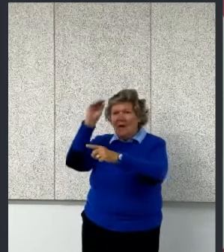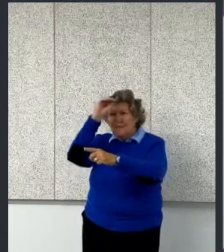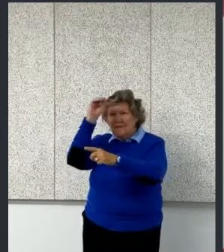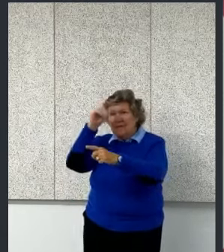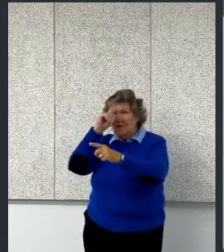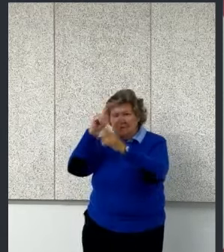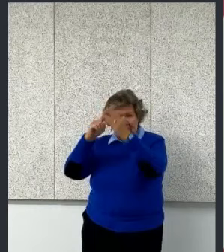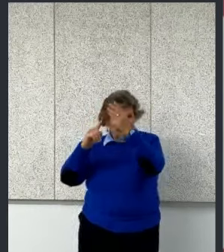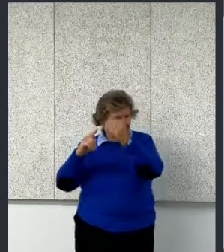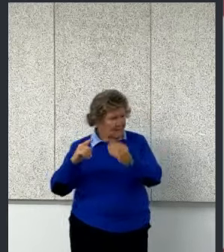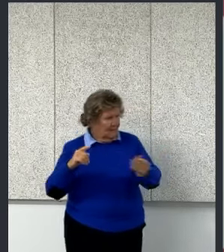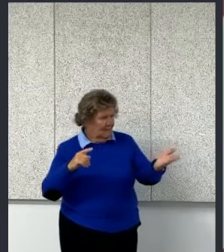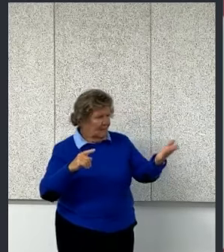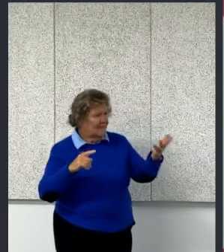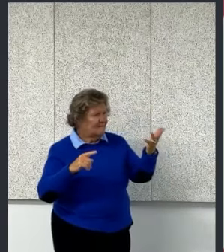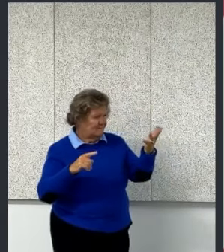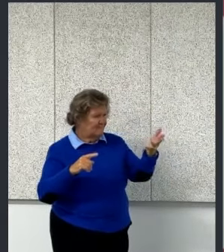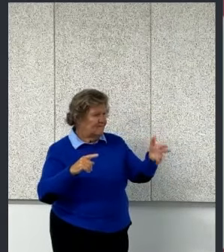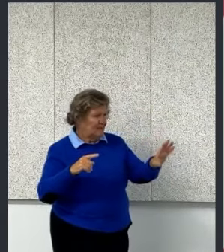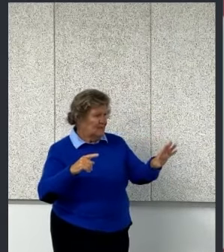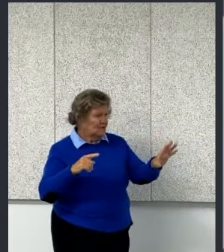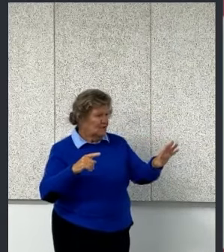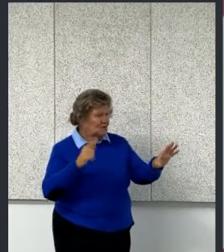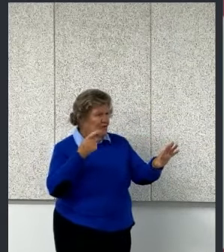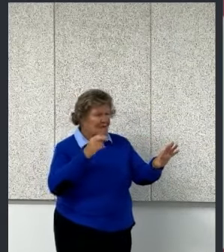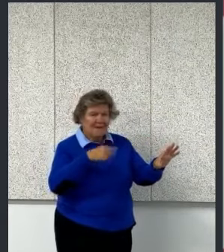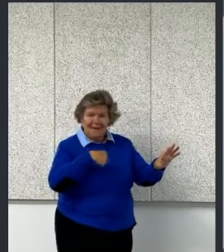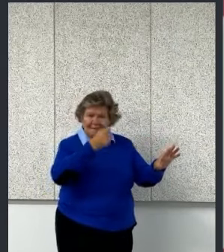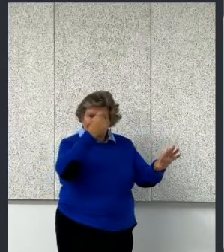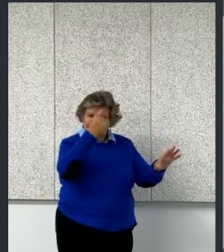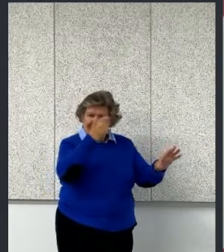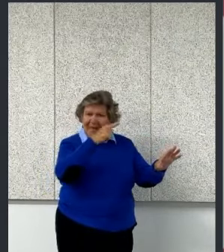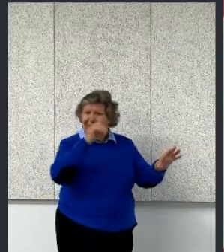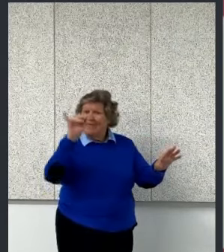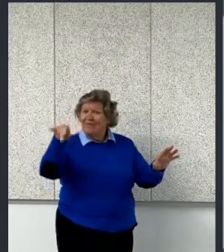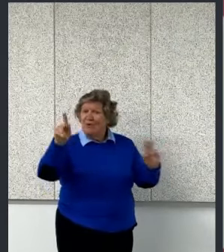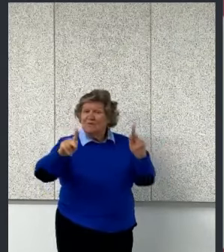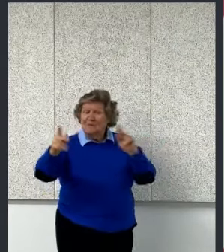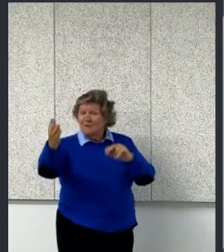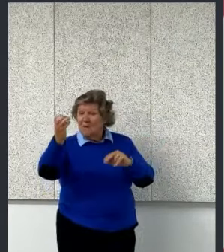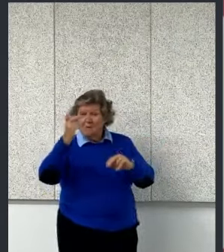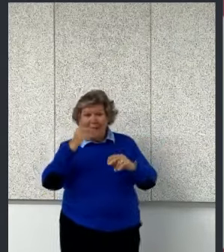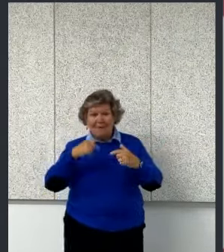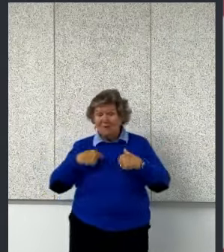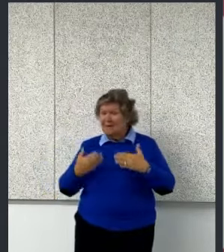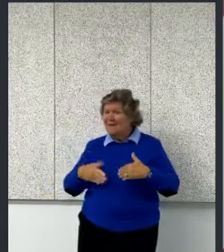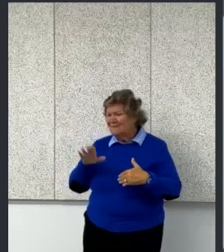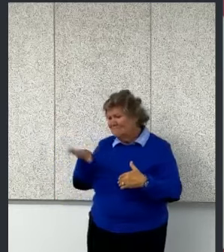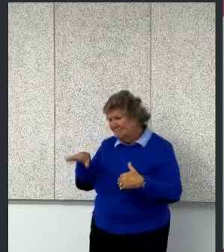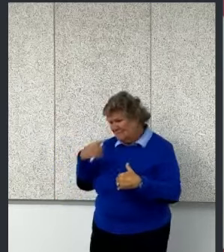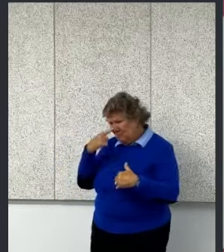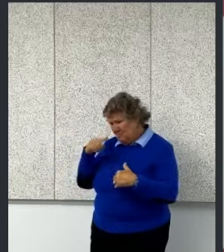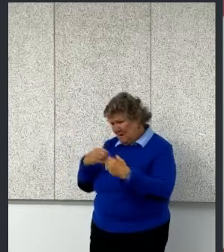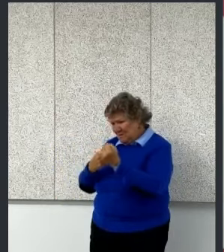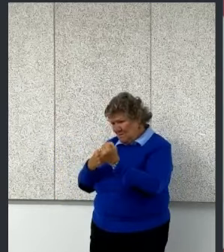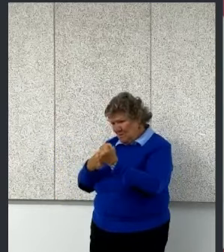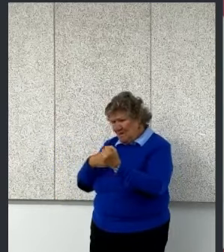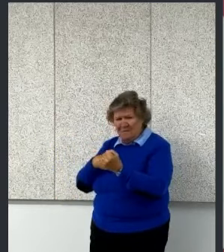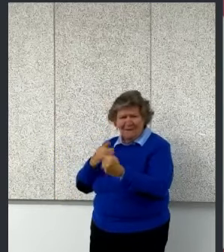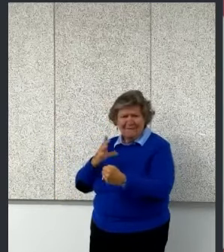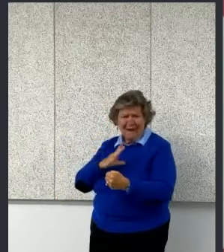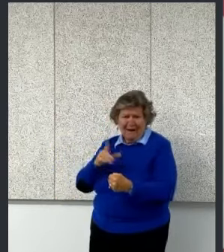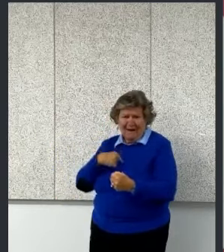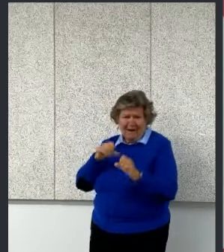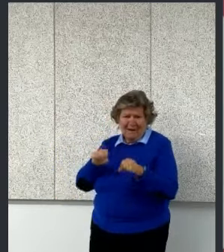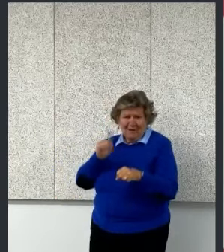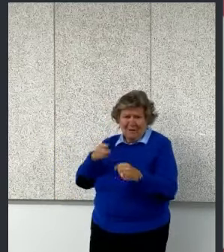that's coming back to me to be asked, you know, for support, because we can only support what it is that's happening, right? And so the more that